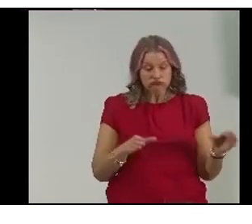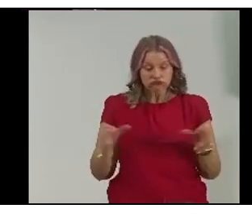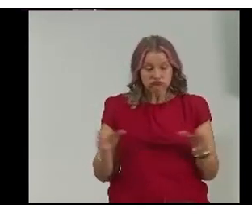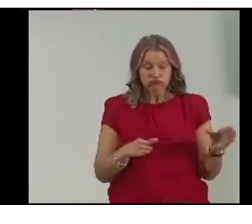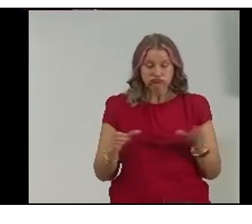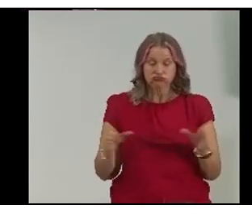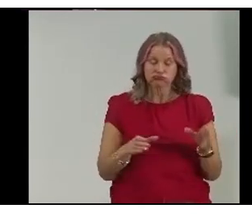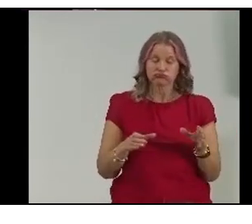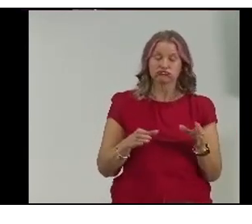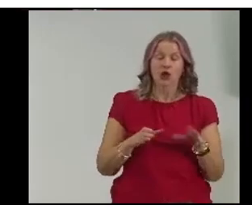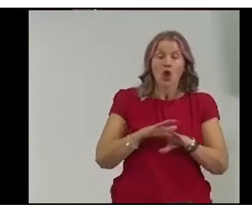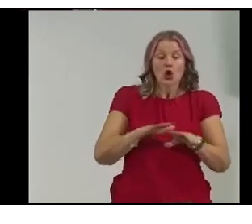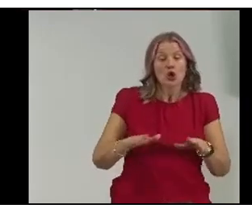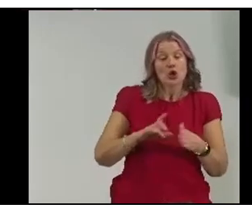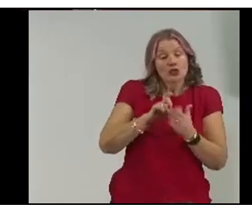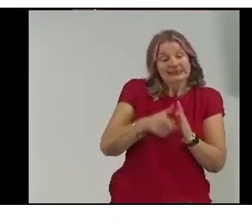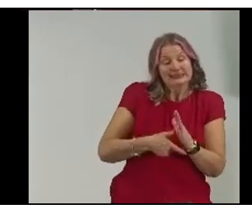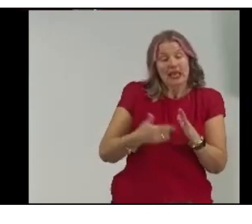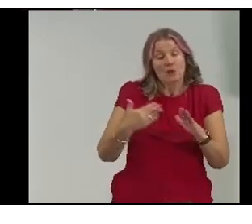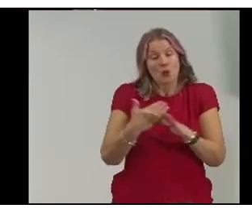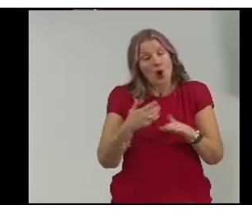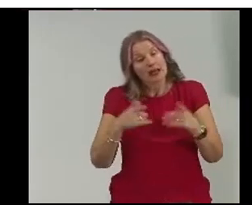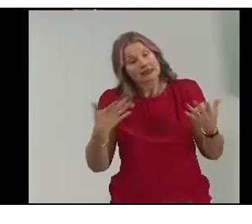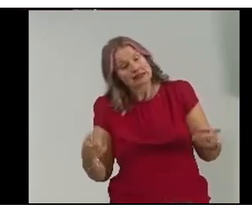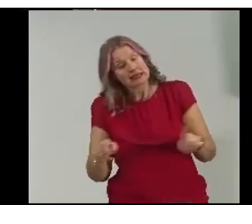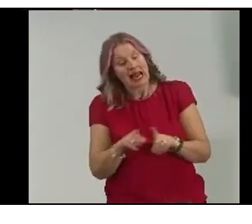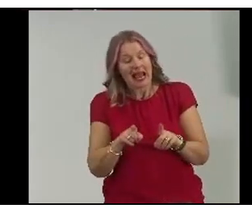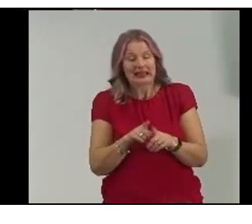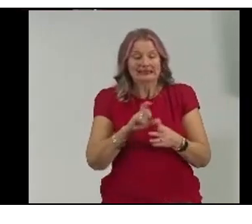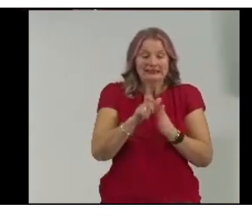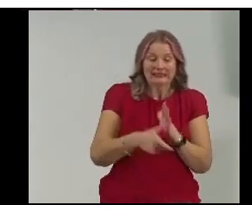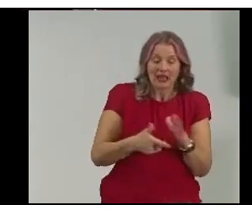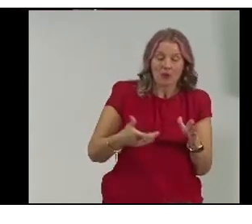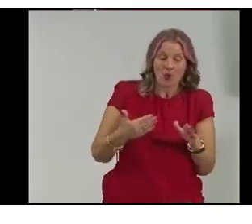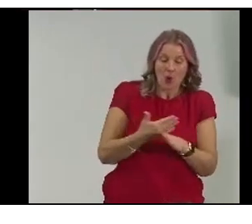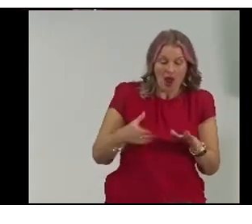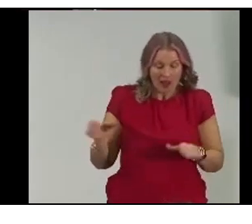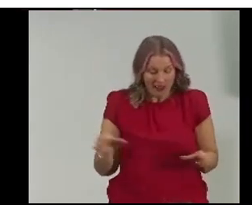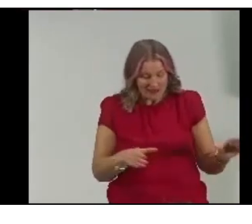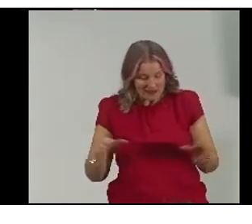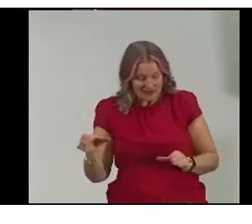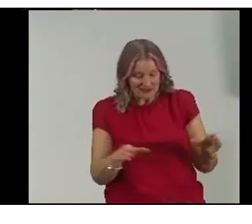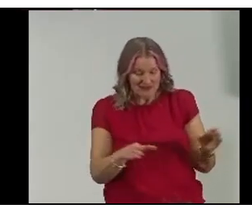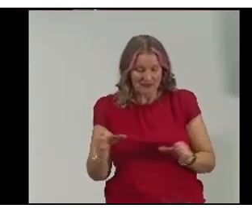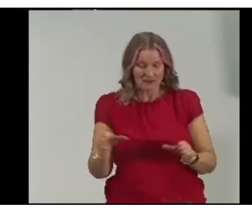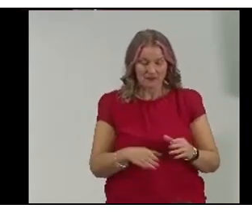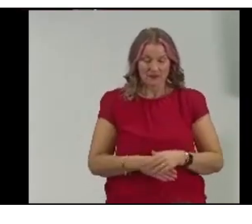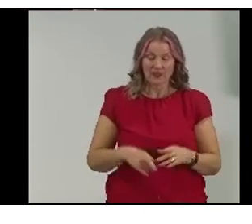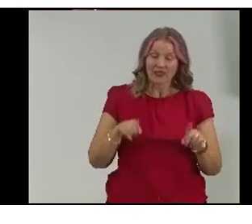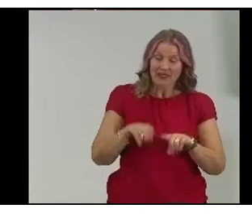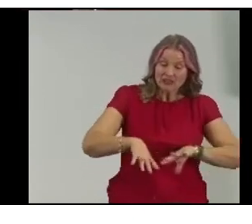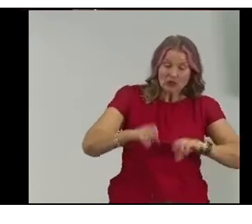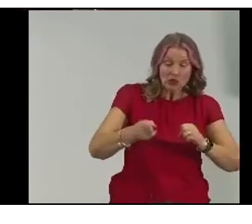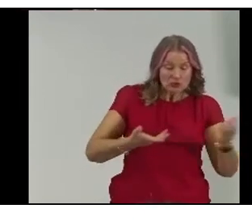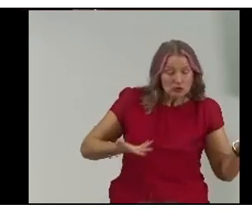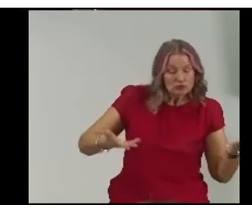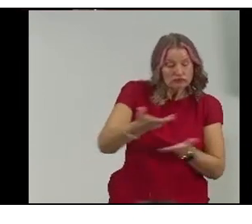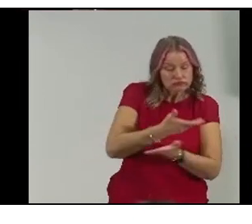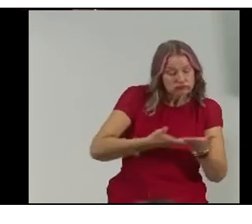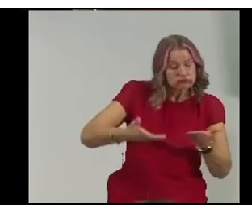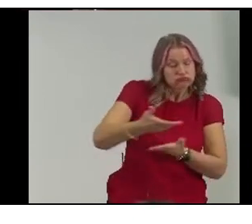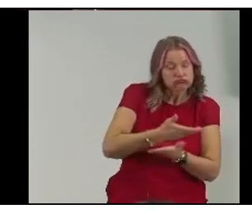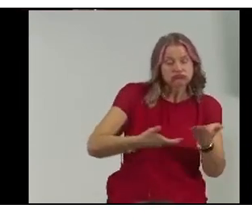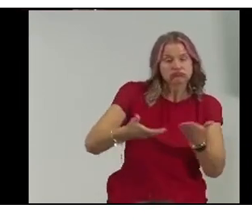a more inclusive workplace there in the office. And then they started to, talk more, and then they actually develop